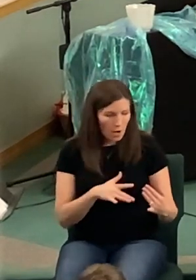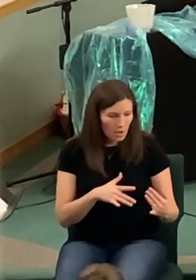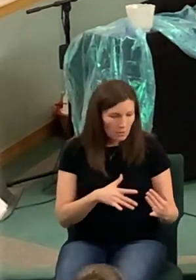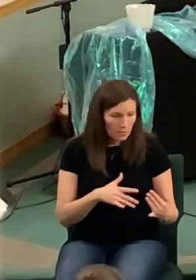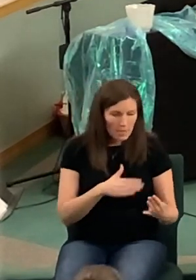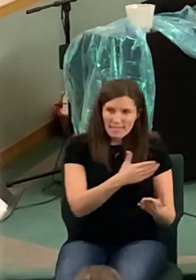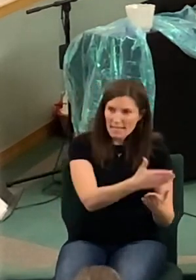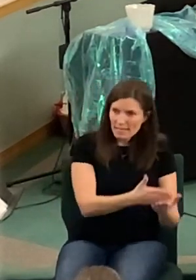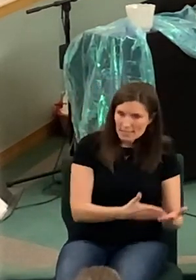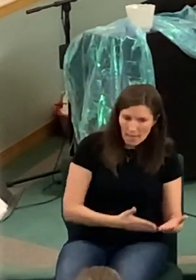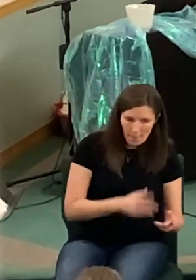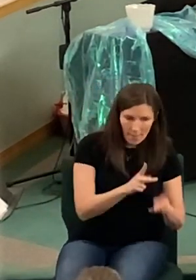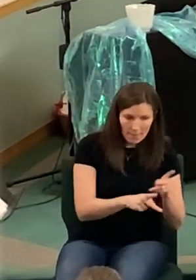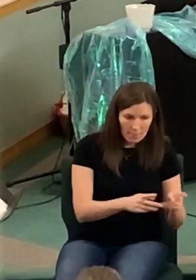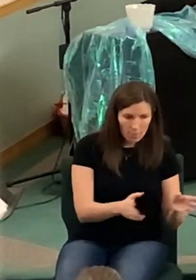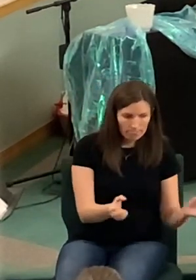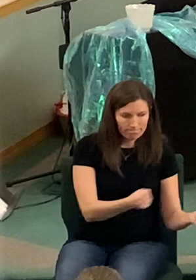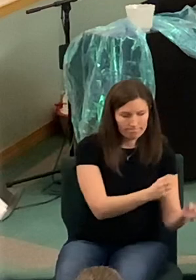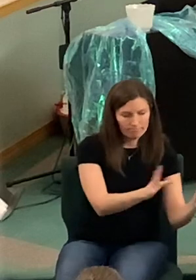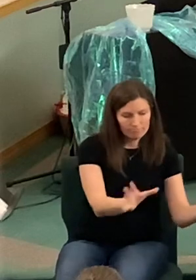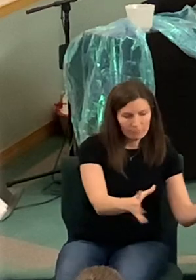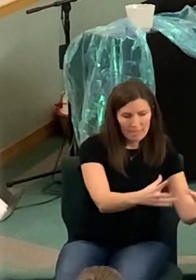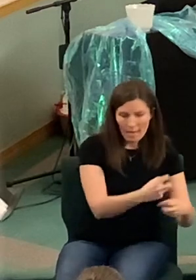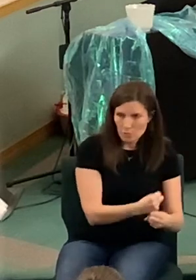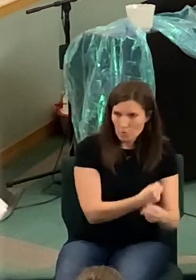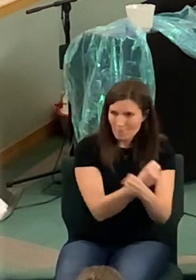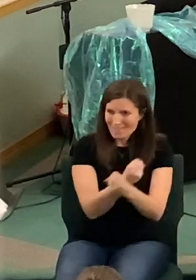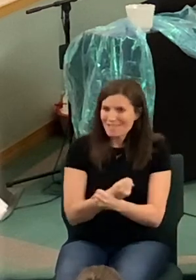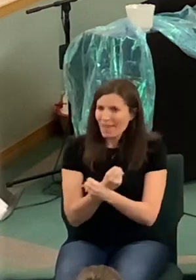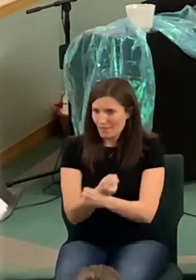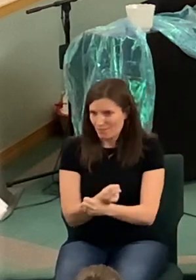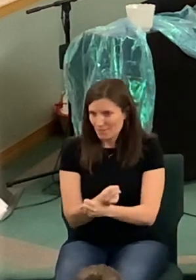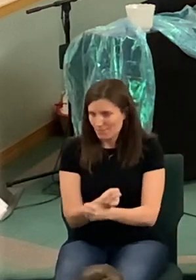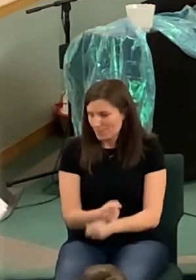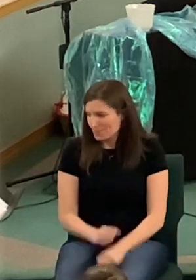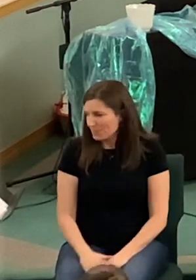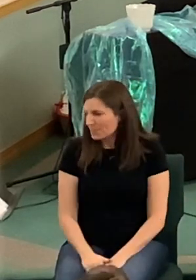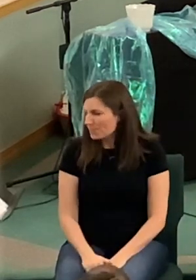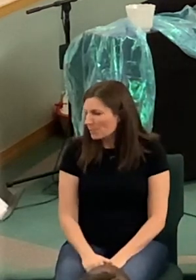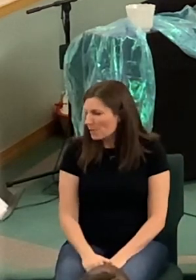to Italy to be their slaves.